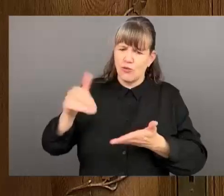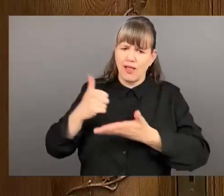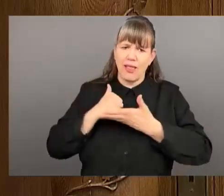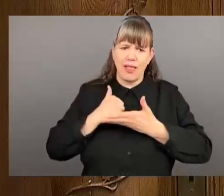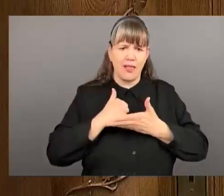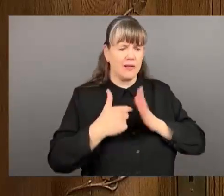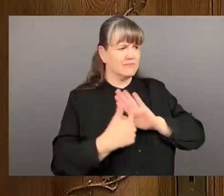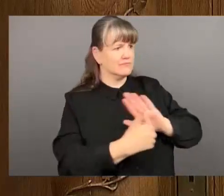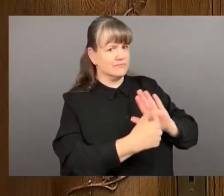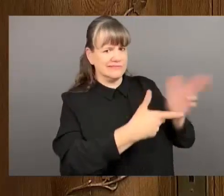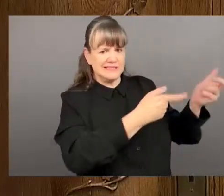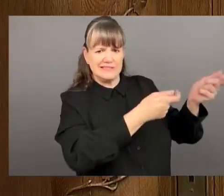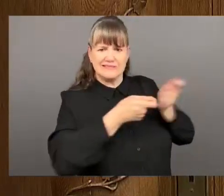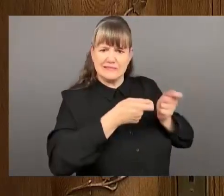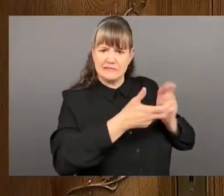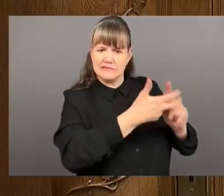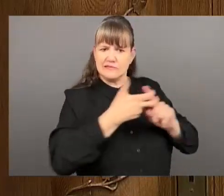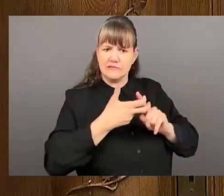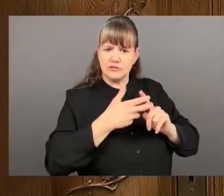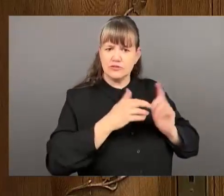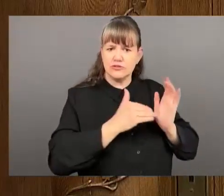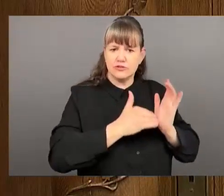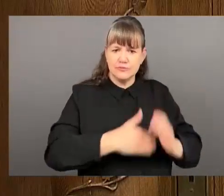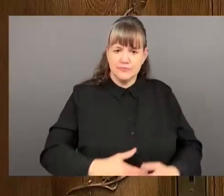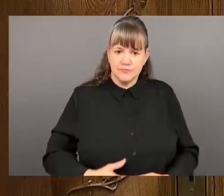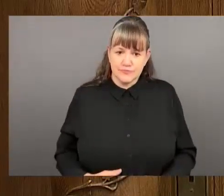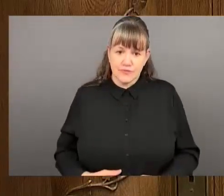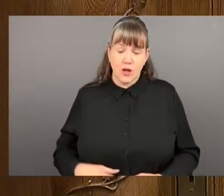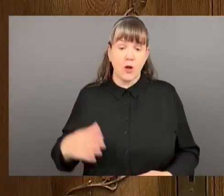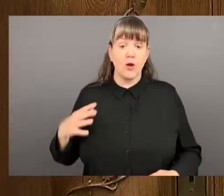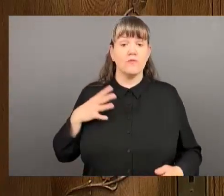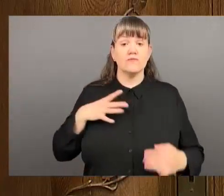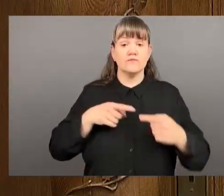House Leader of the Official Opposition. Thank you, Mr. Speaker.